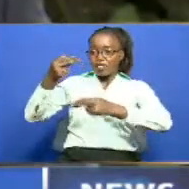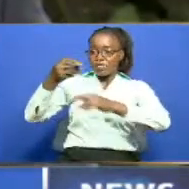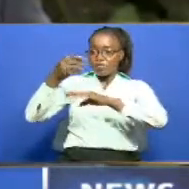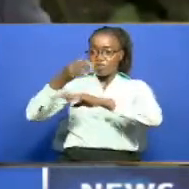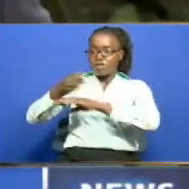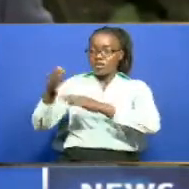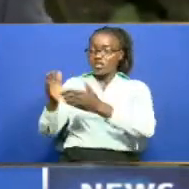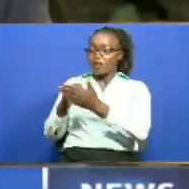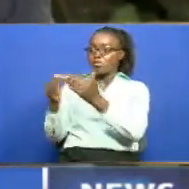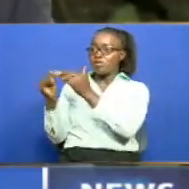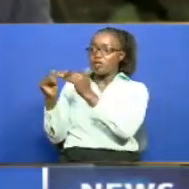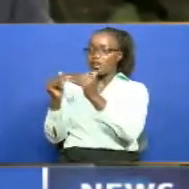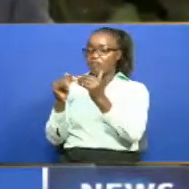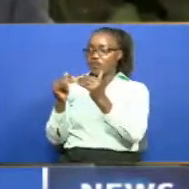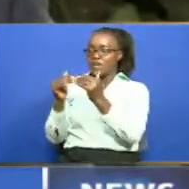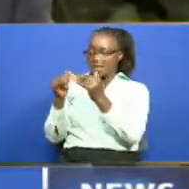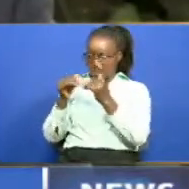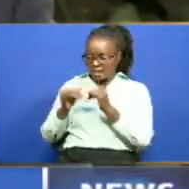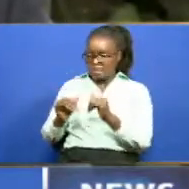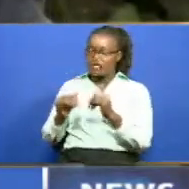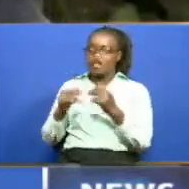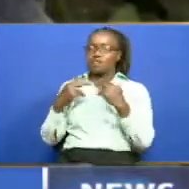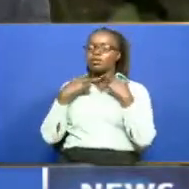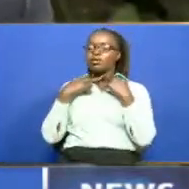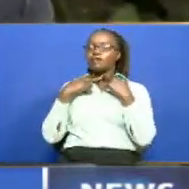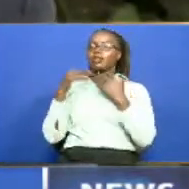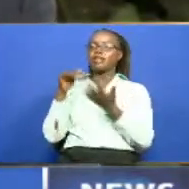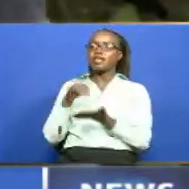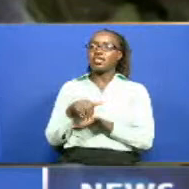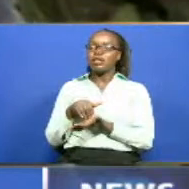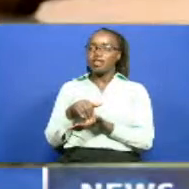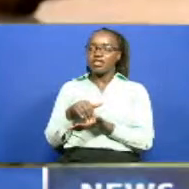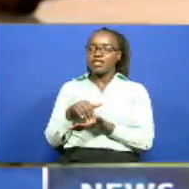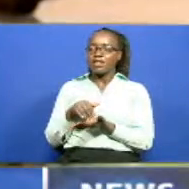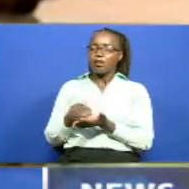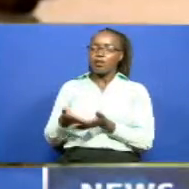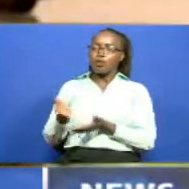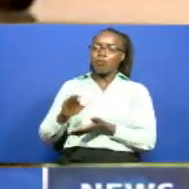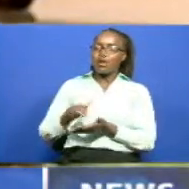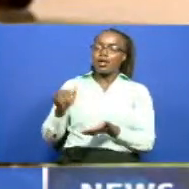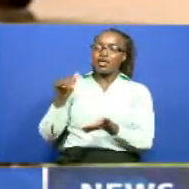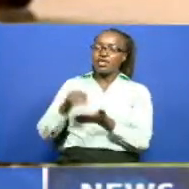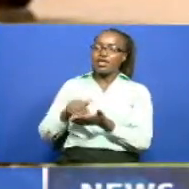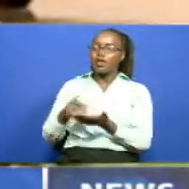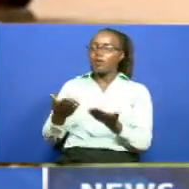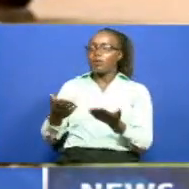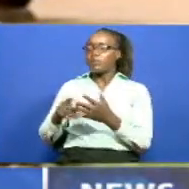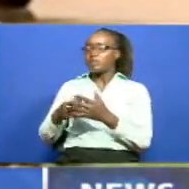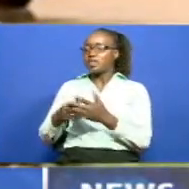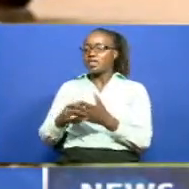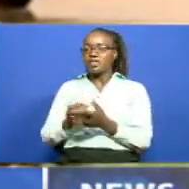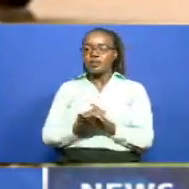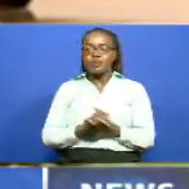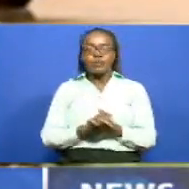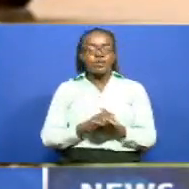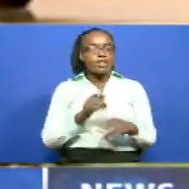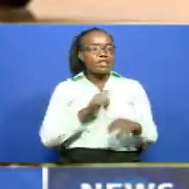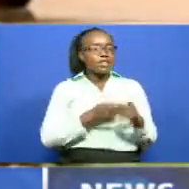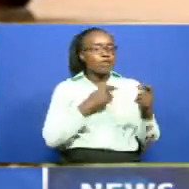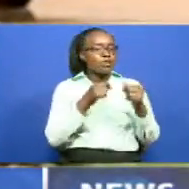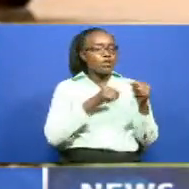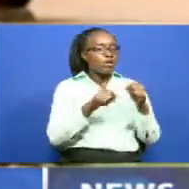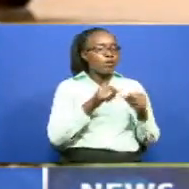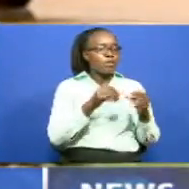that they are tempted to lock down. And then that we go back again. Go back to where we were again, right. When you talked about the